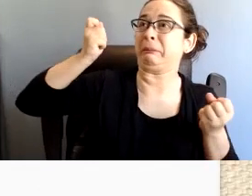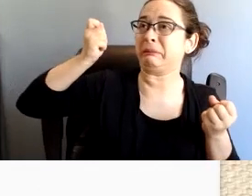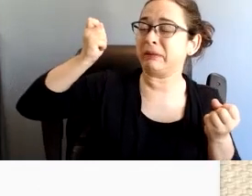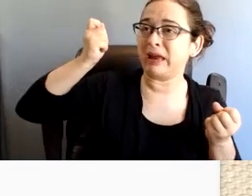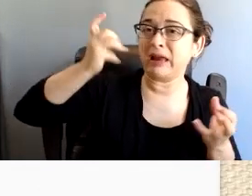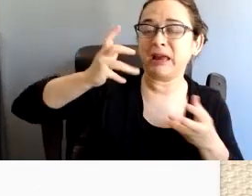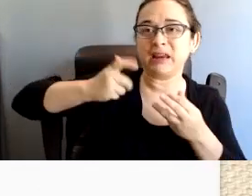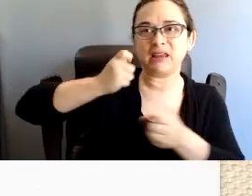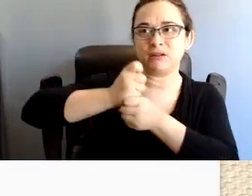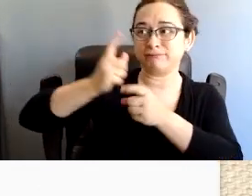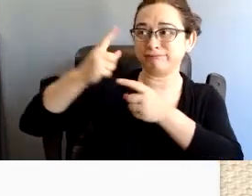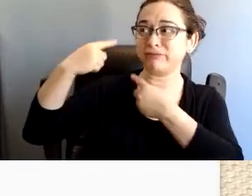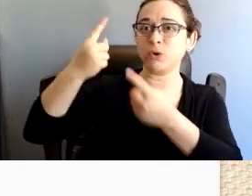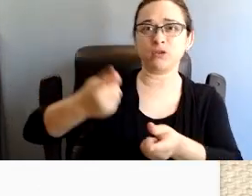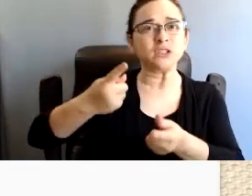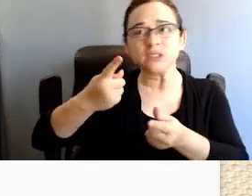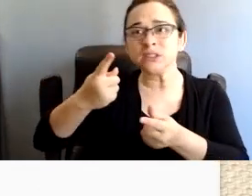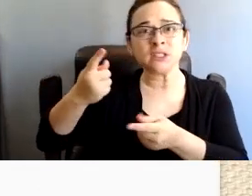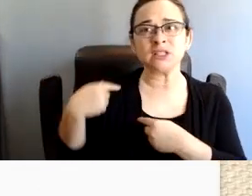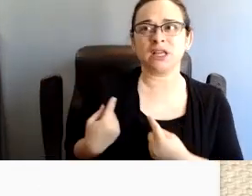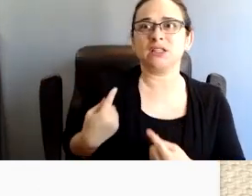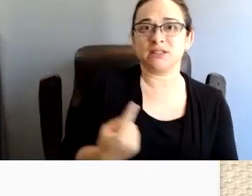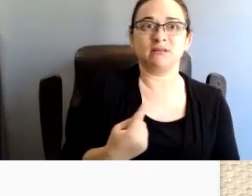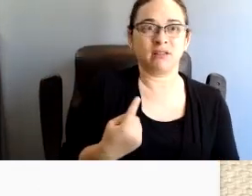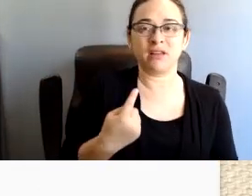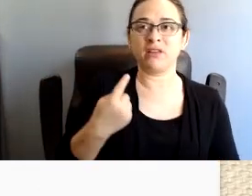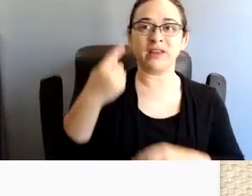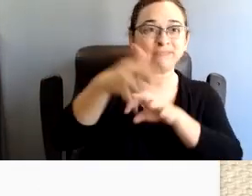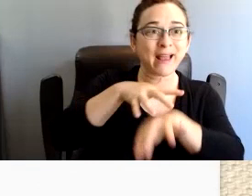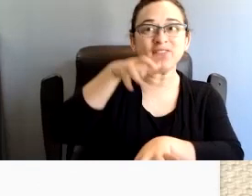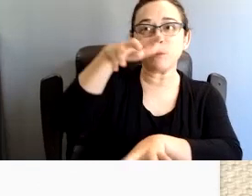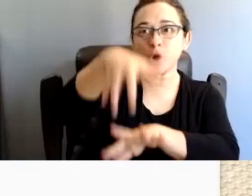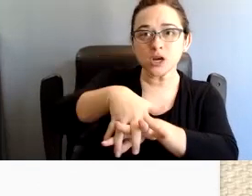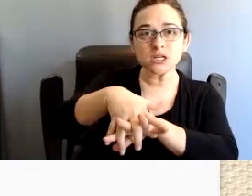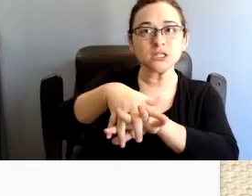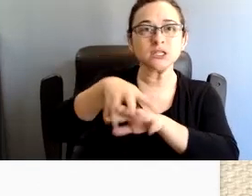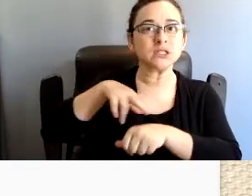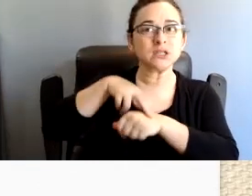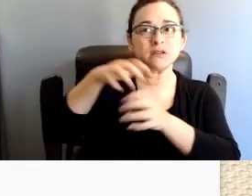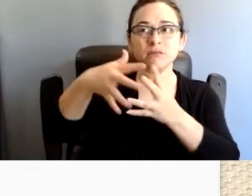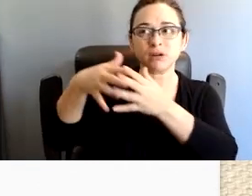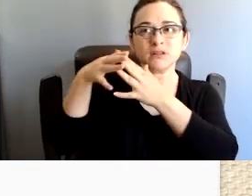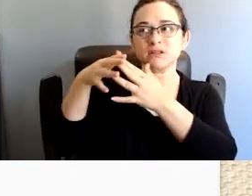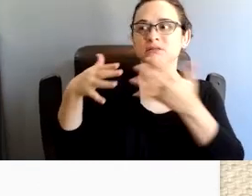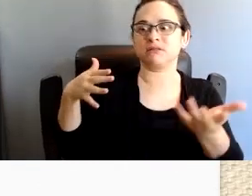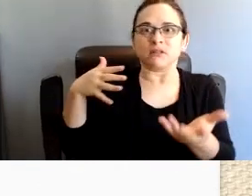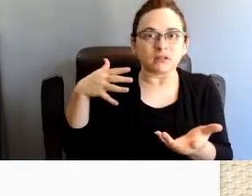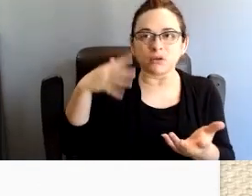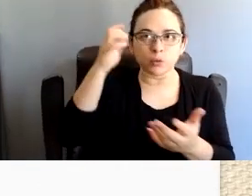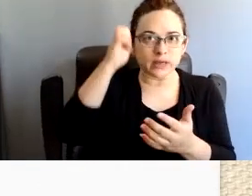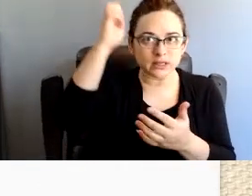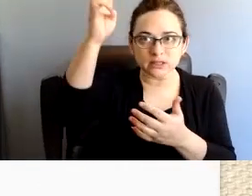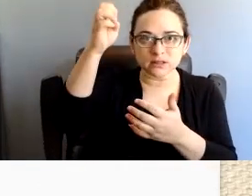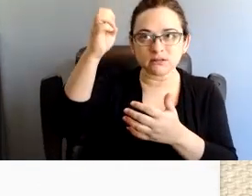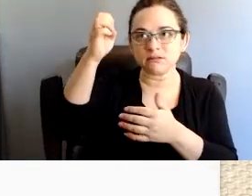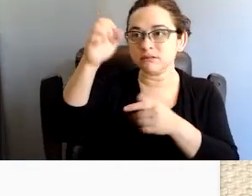they did it right there. However, a lot of those students, they've been over here, they haven't done anything in their whole life, and then they've